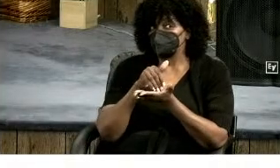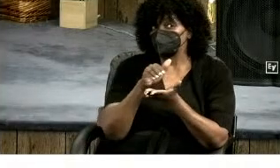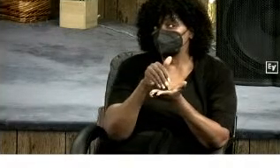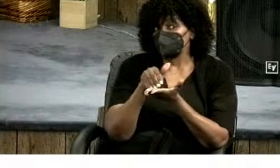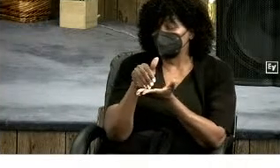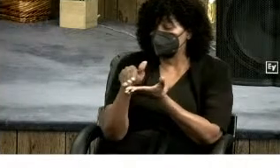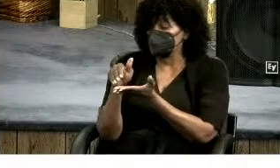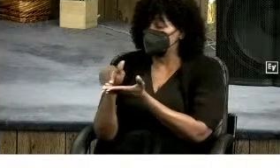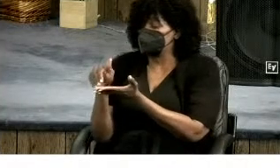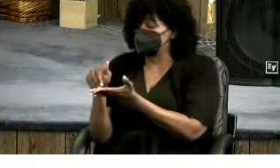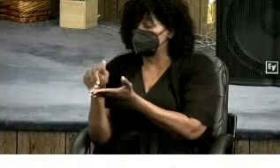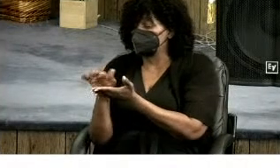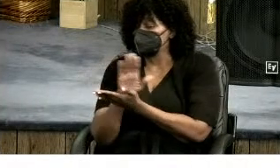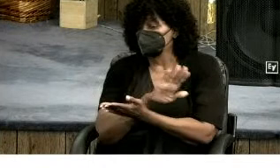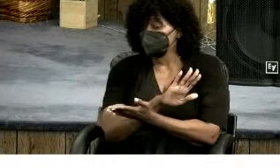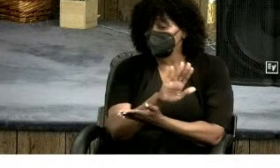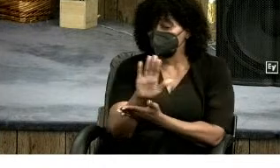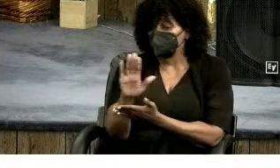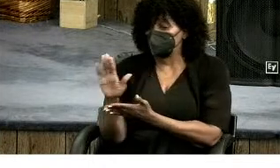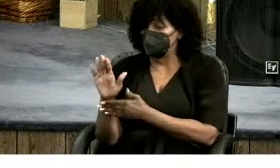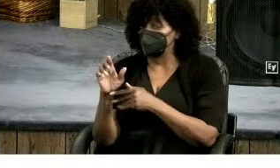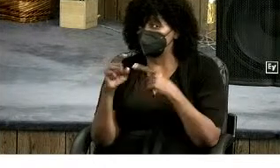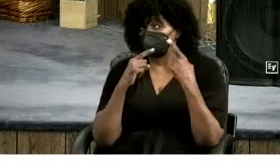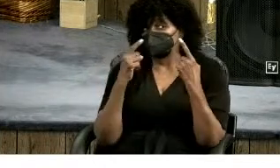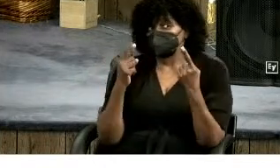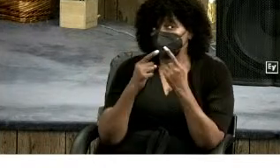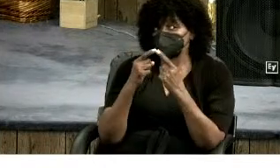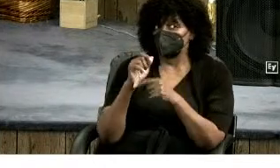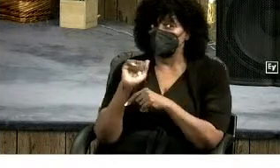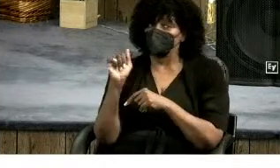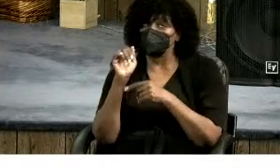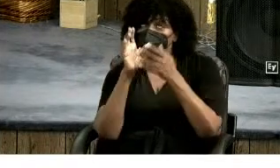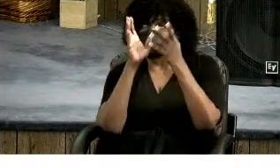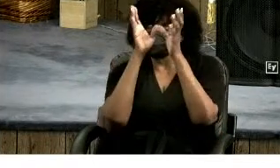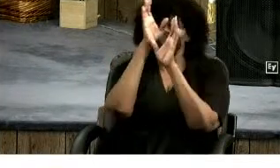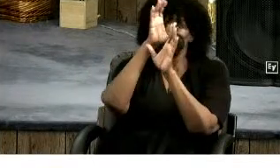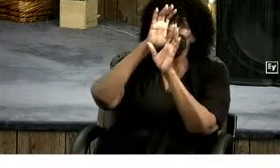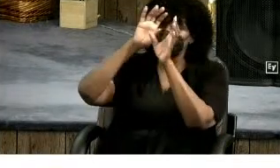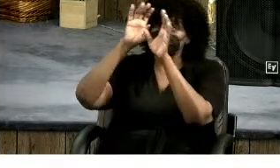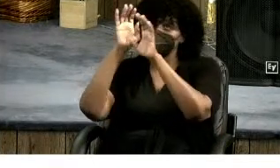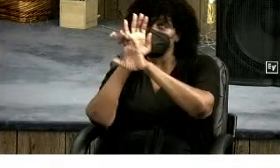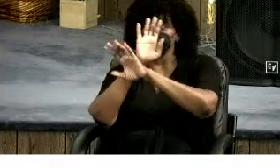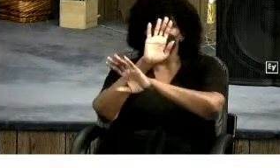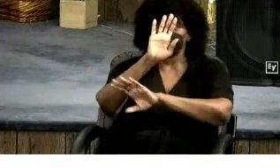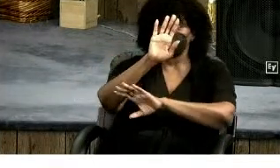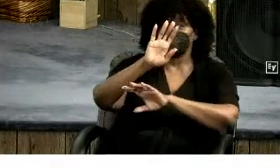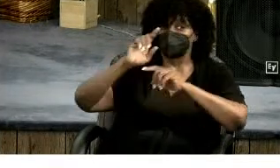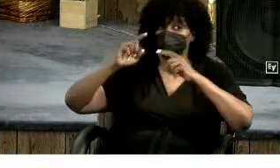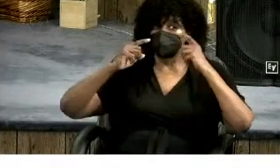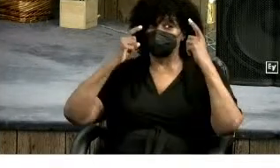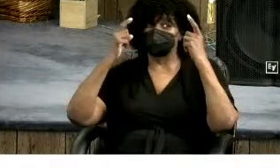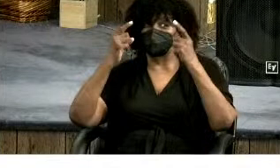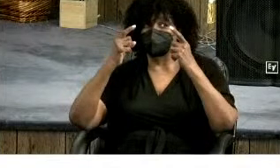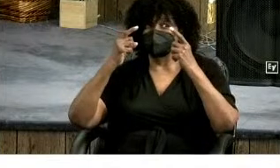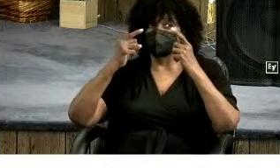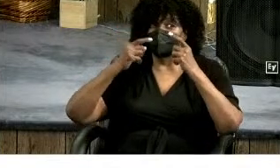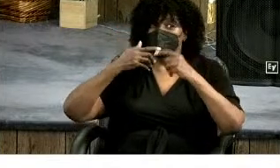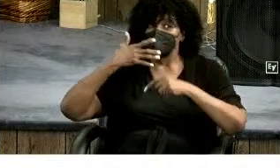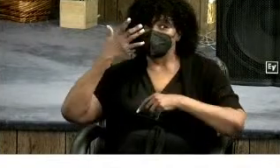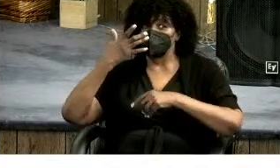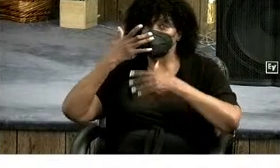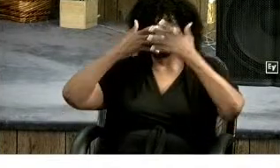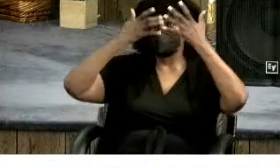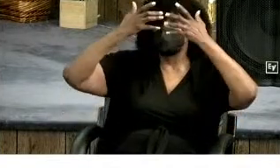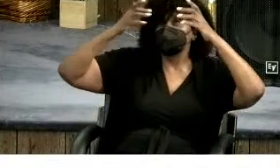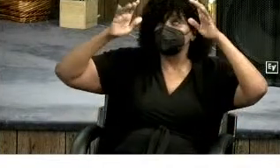I have swept away your transgressions like a cloud and your sins like a mist.